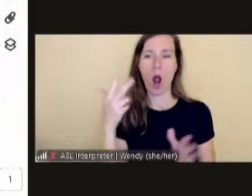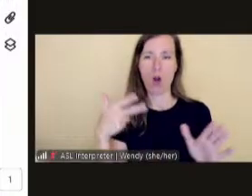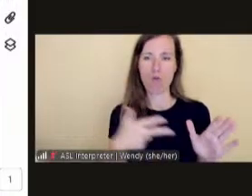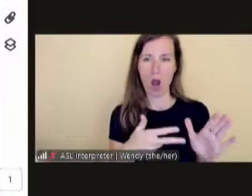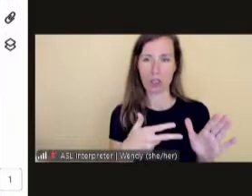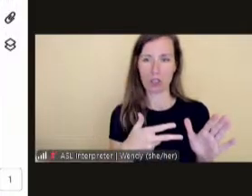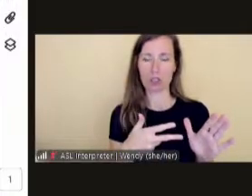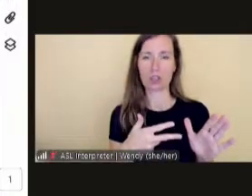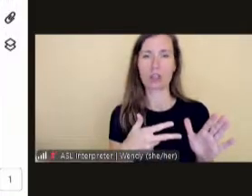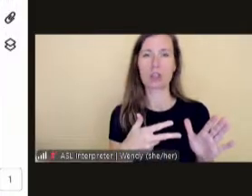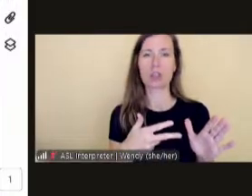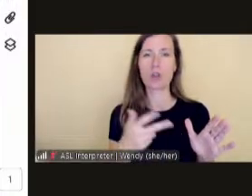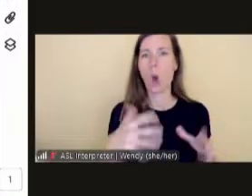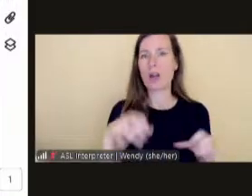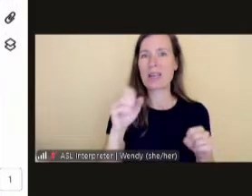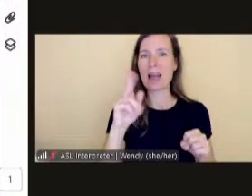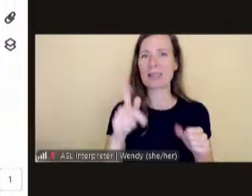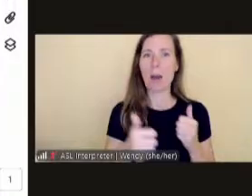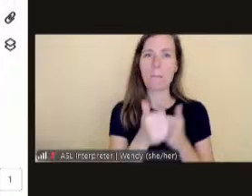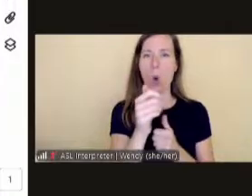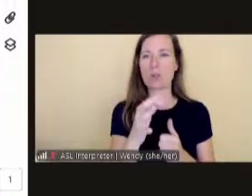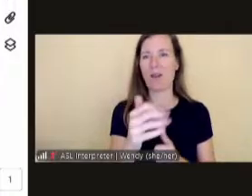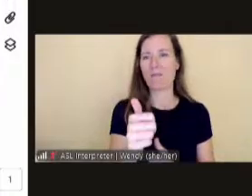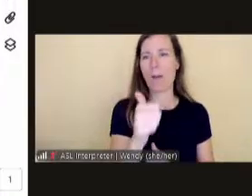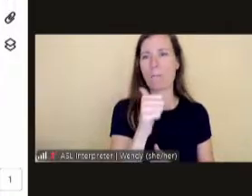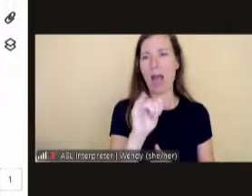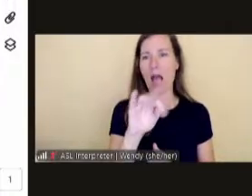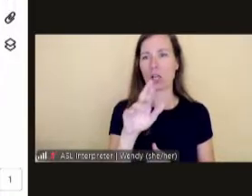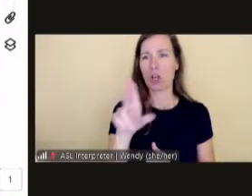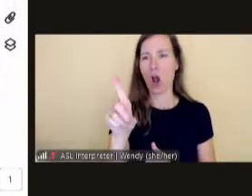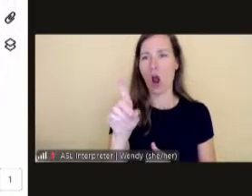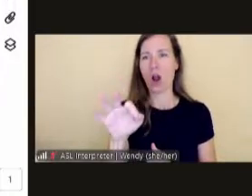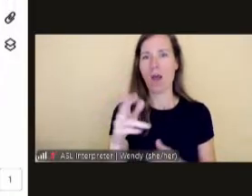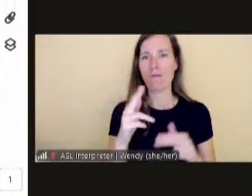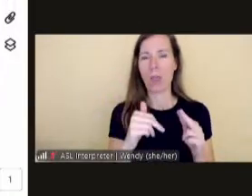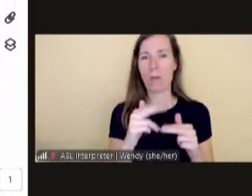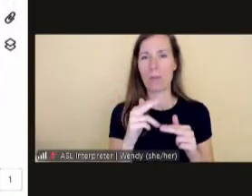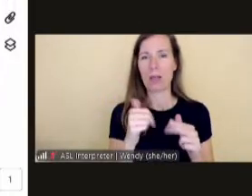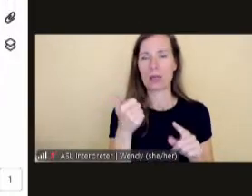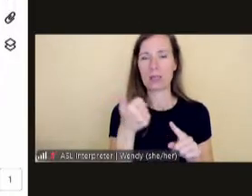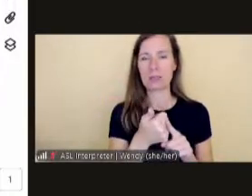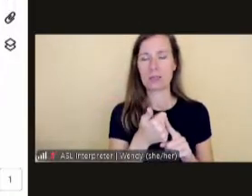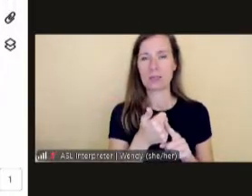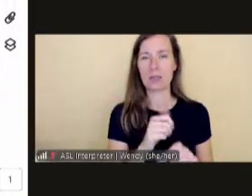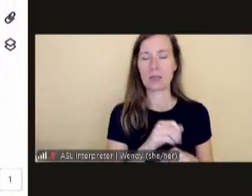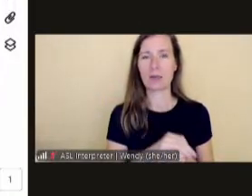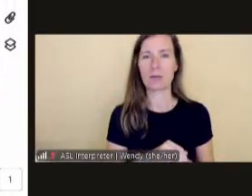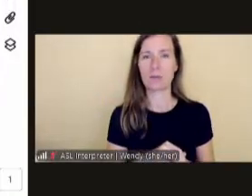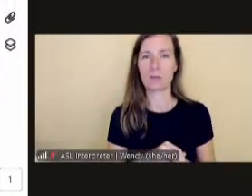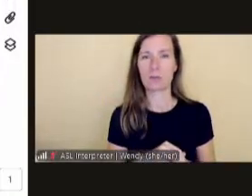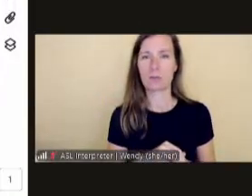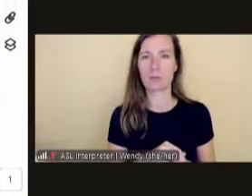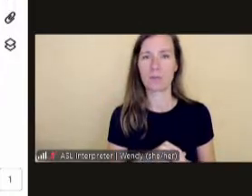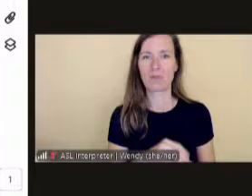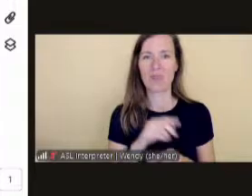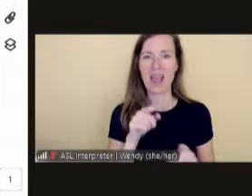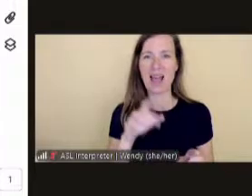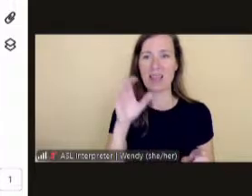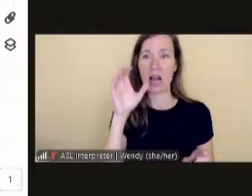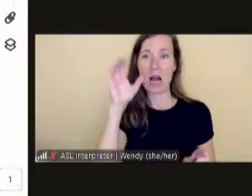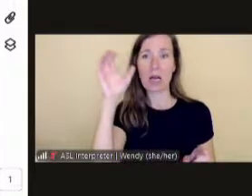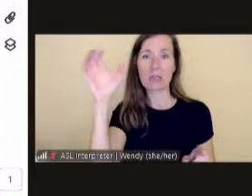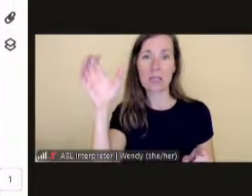the backyard of the building. The concept here is